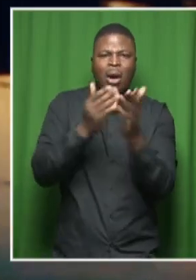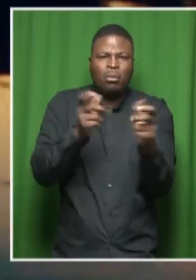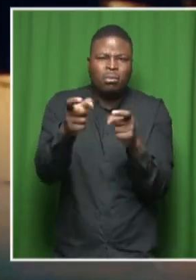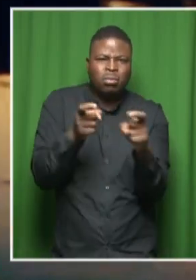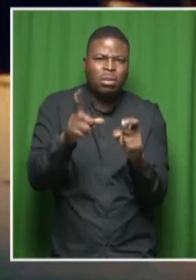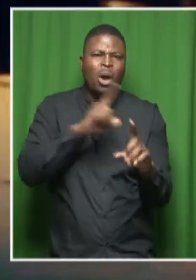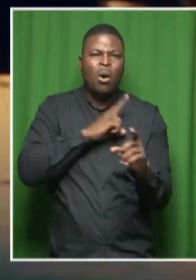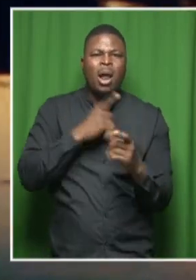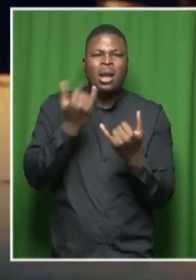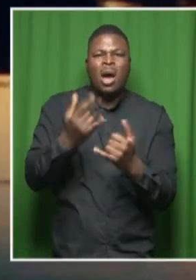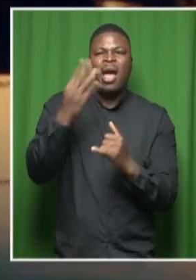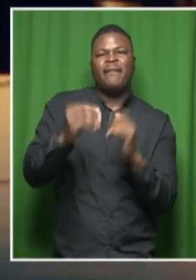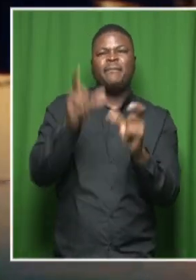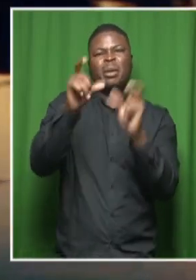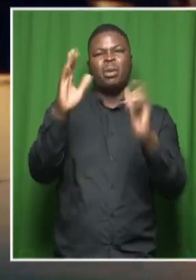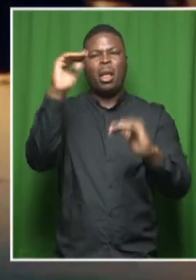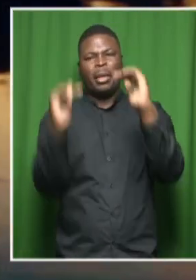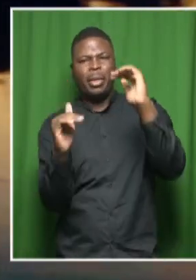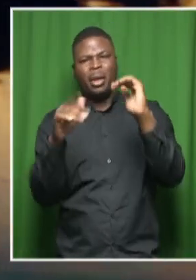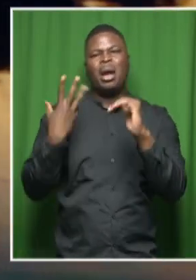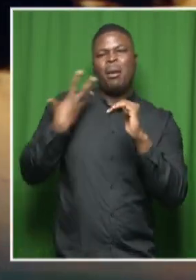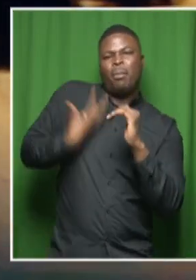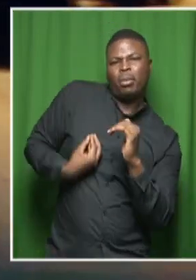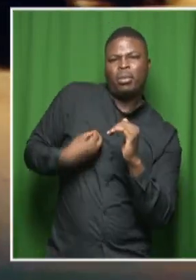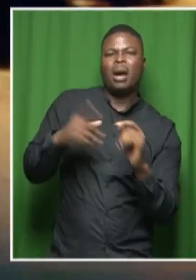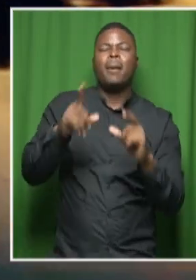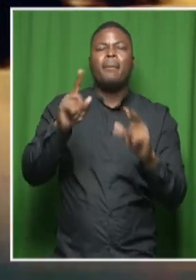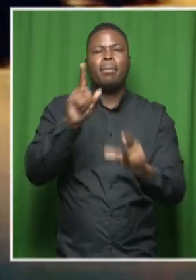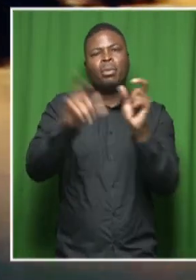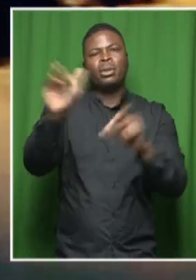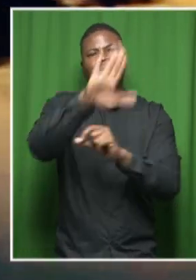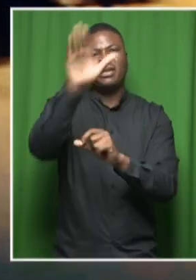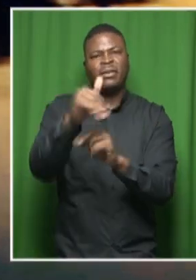high levels of inequality as South Africans buckle under the high cost of living.